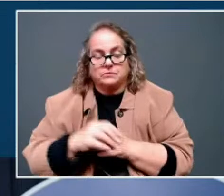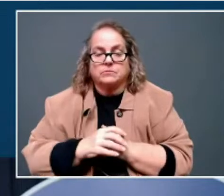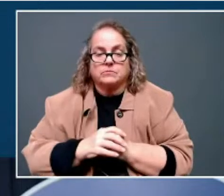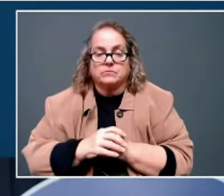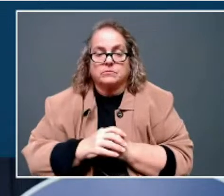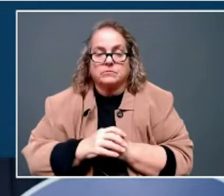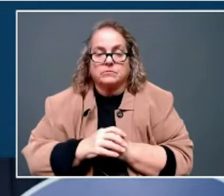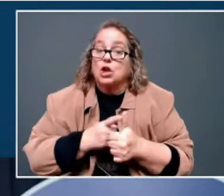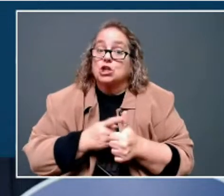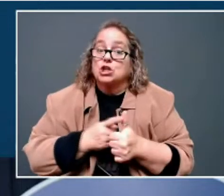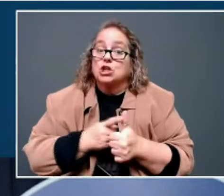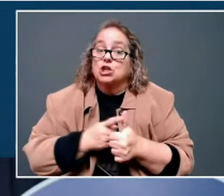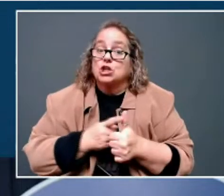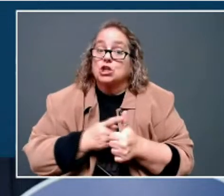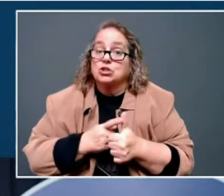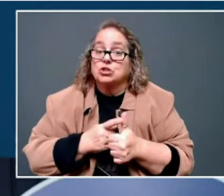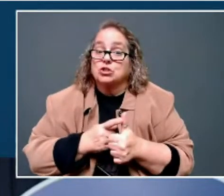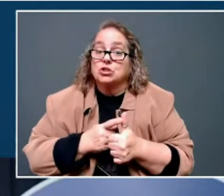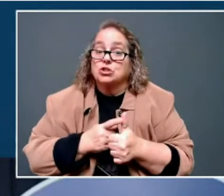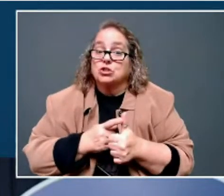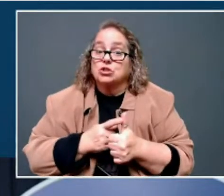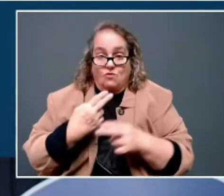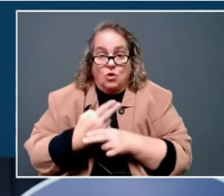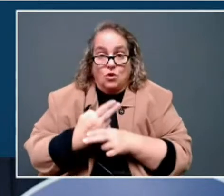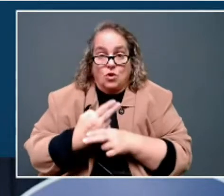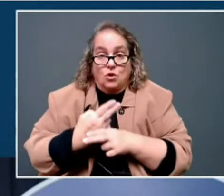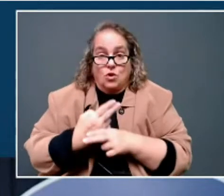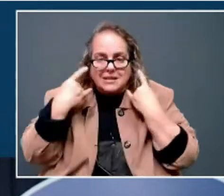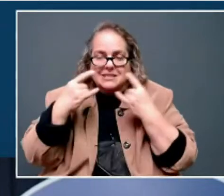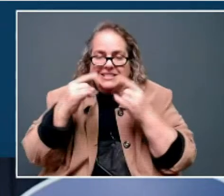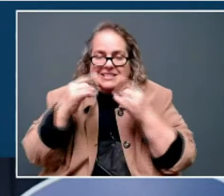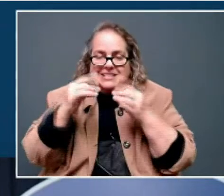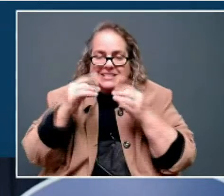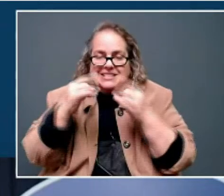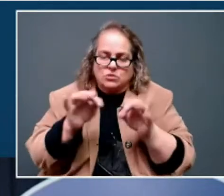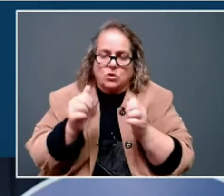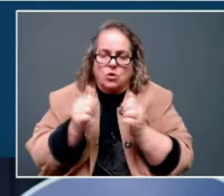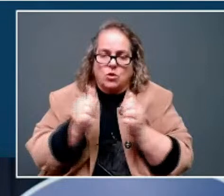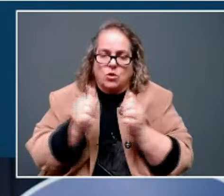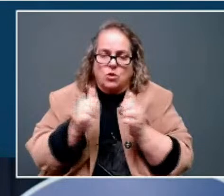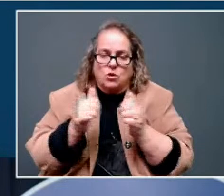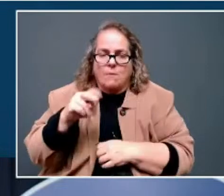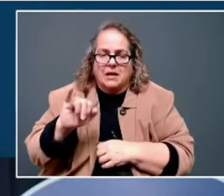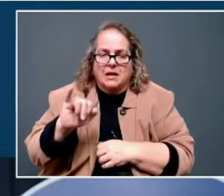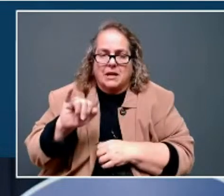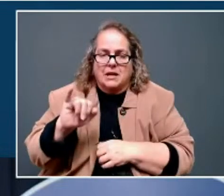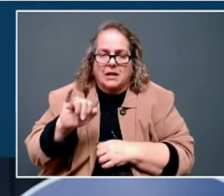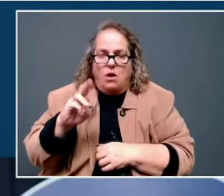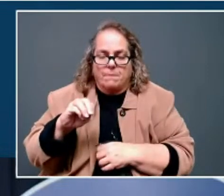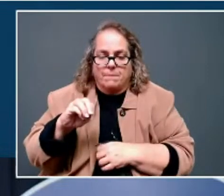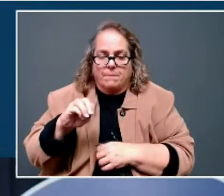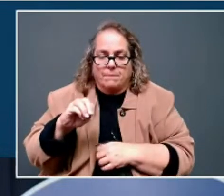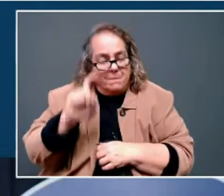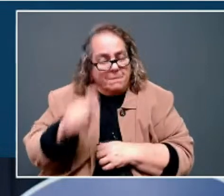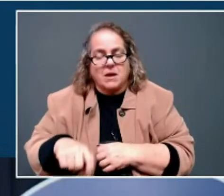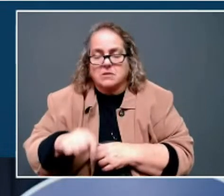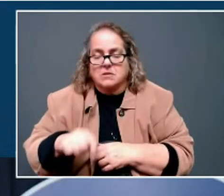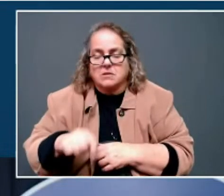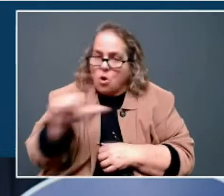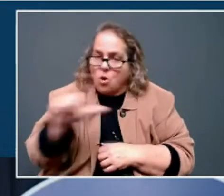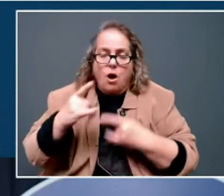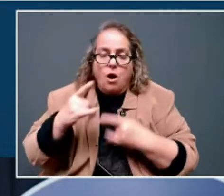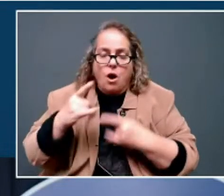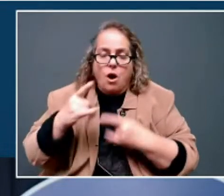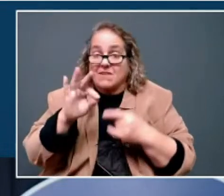most importantly, universal masking is essential with Omicron. If universal masking is not required in K through 12